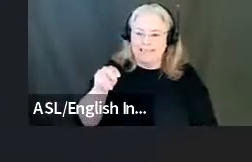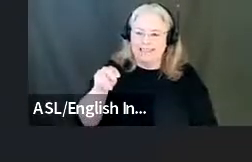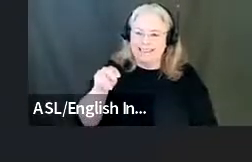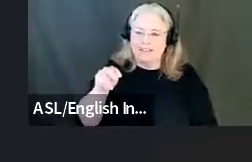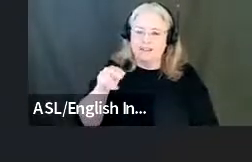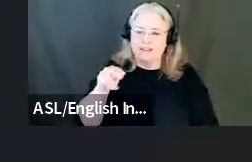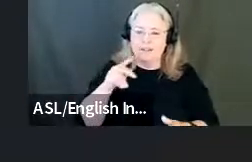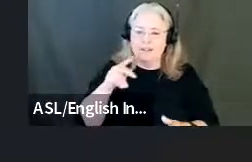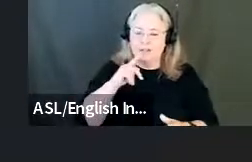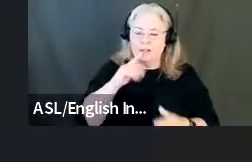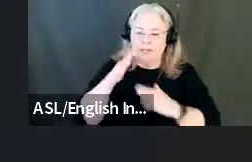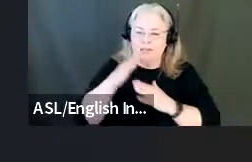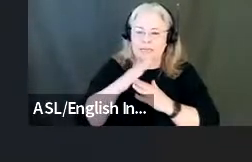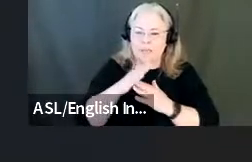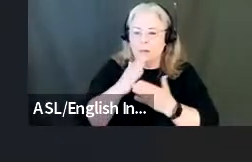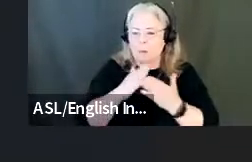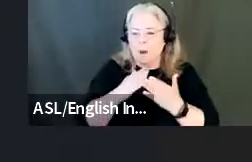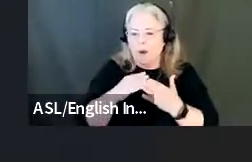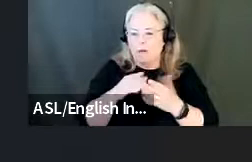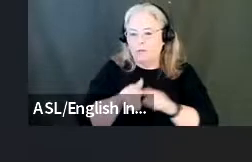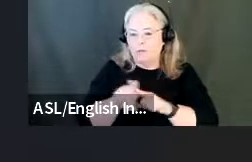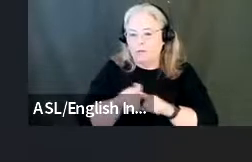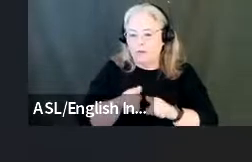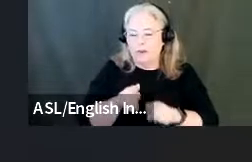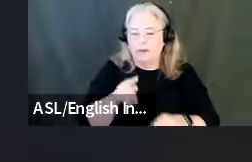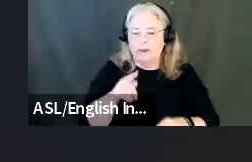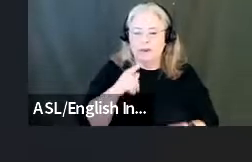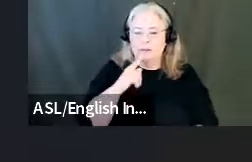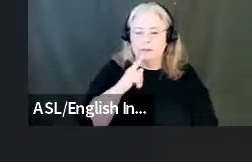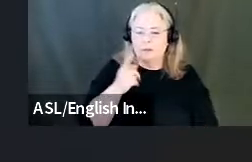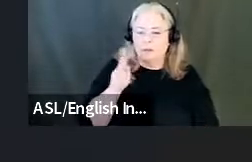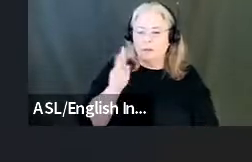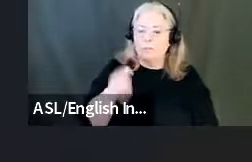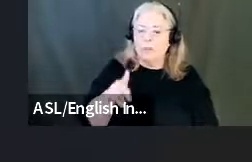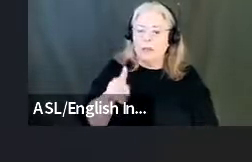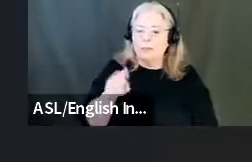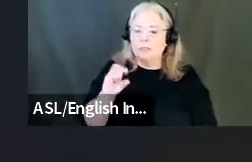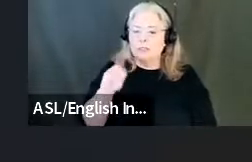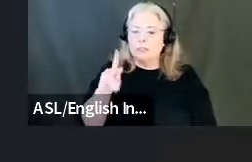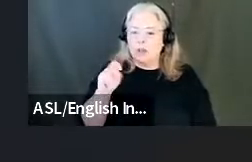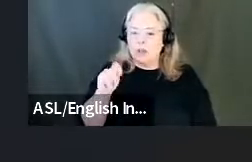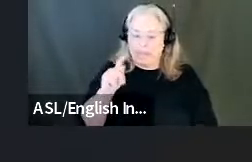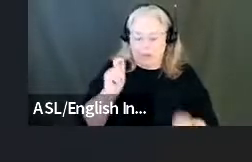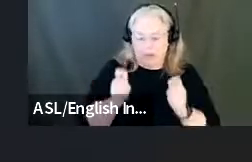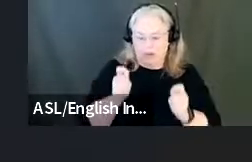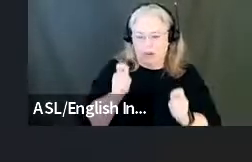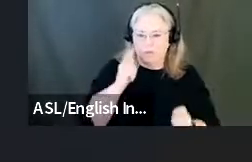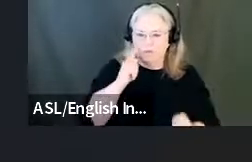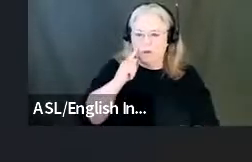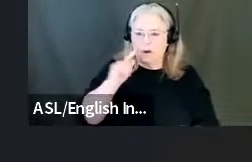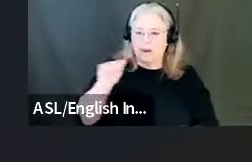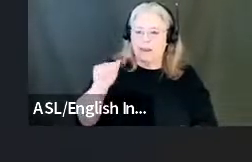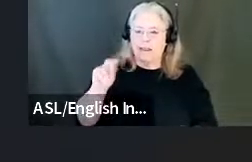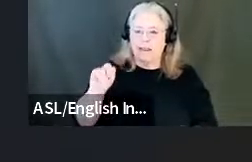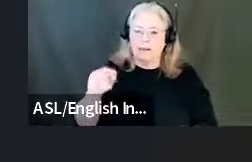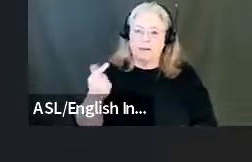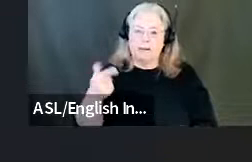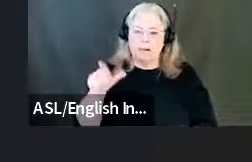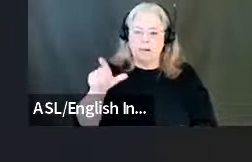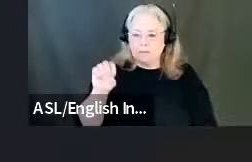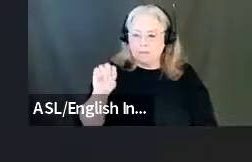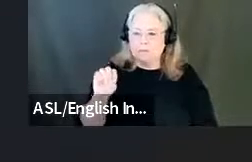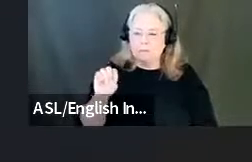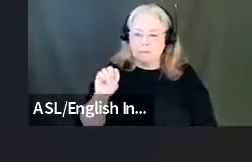of the star. And then the pop socket, I can also adjust in terms of the angle to be able